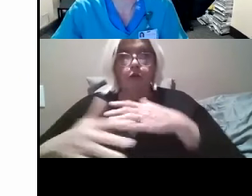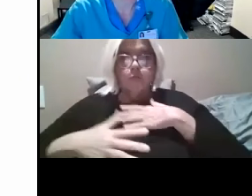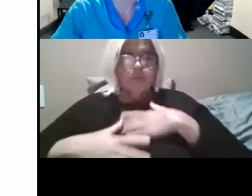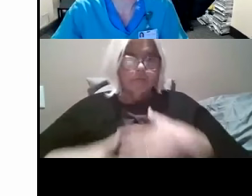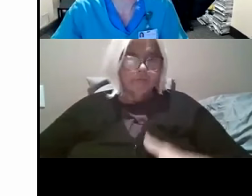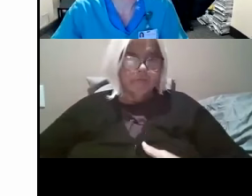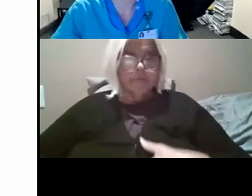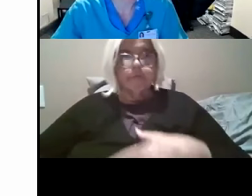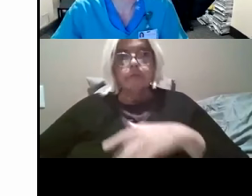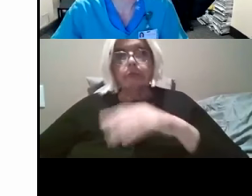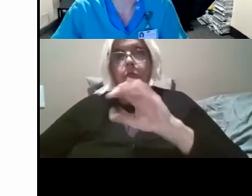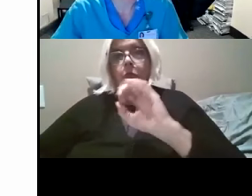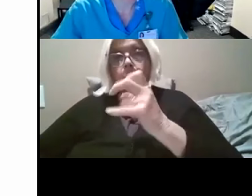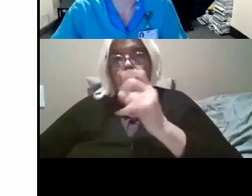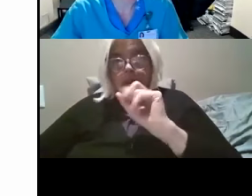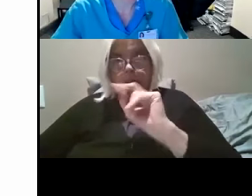from